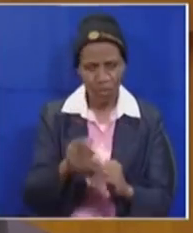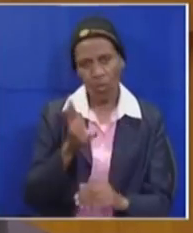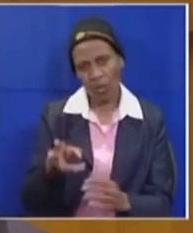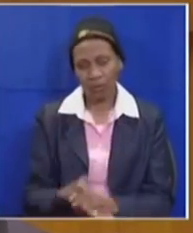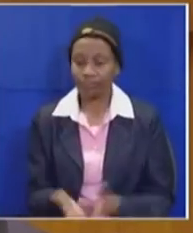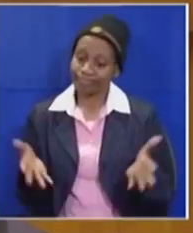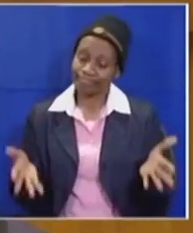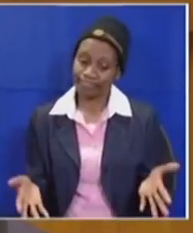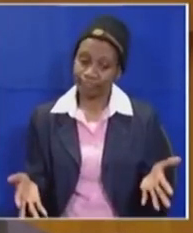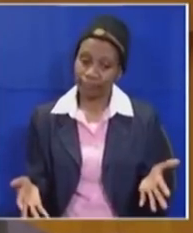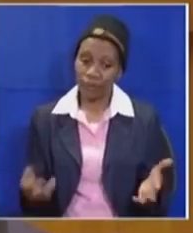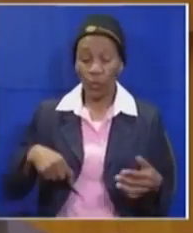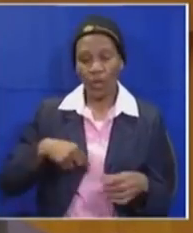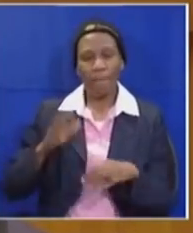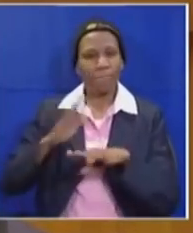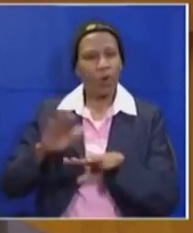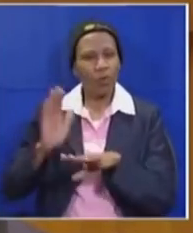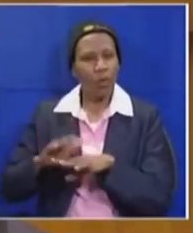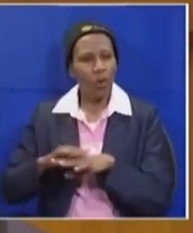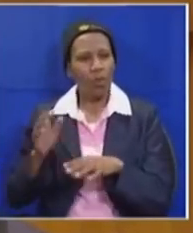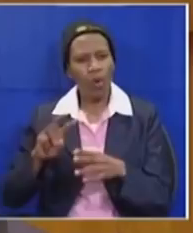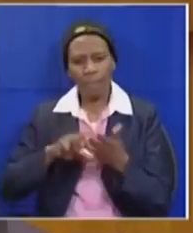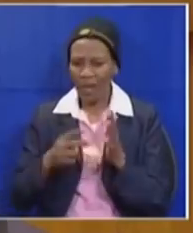Now, we've made a lot of intervention as government.